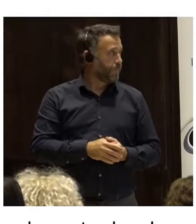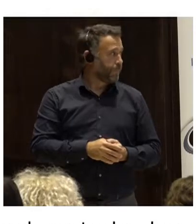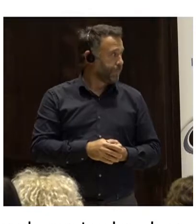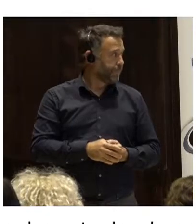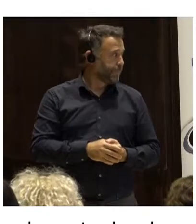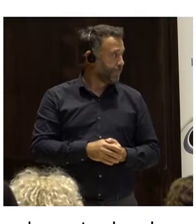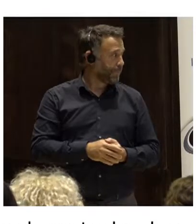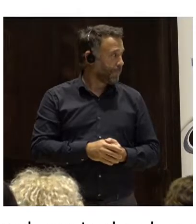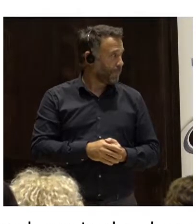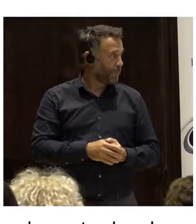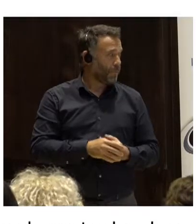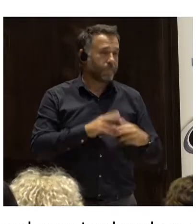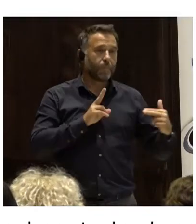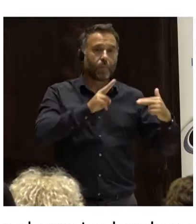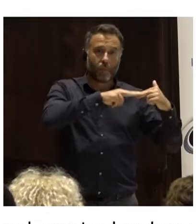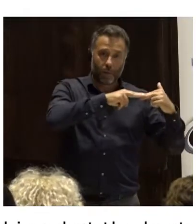Another thing is that